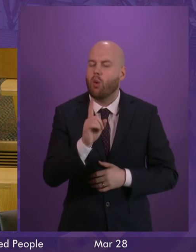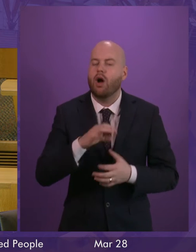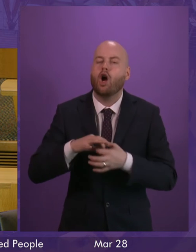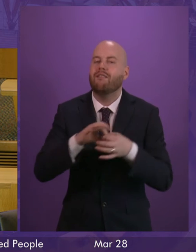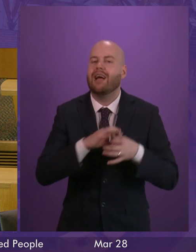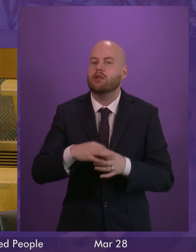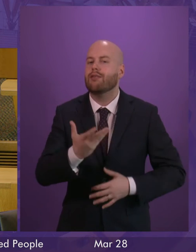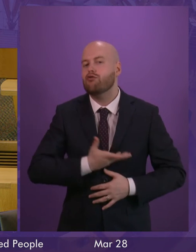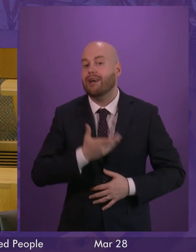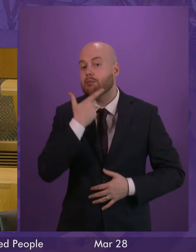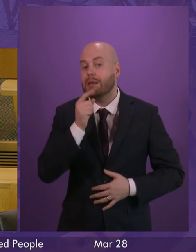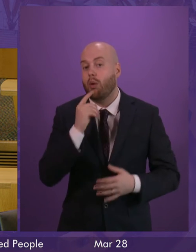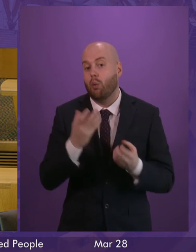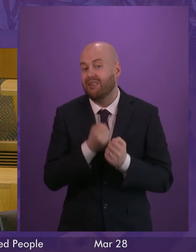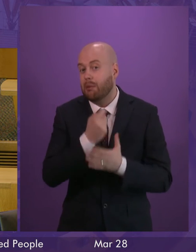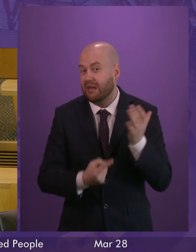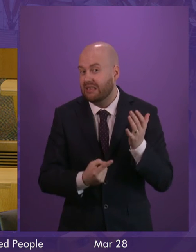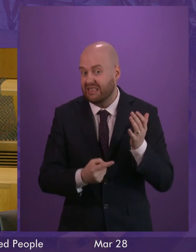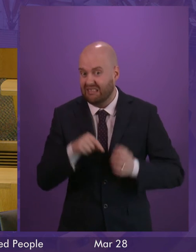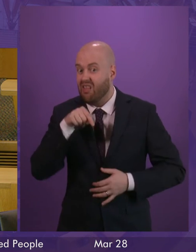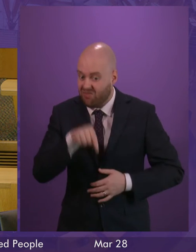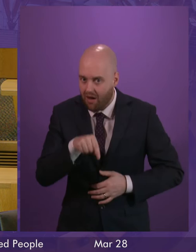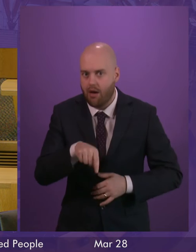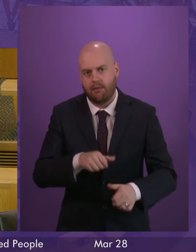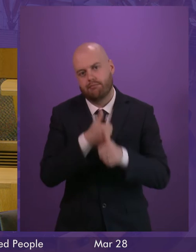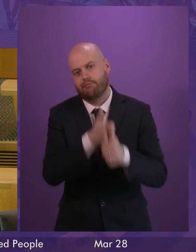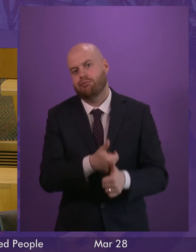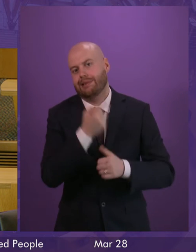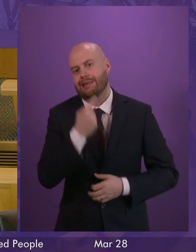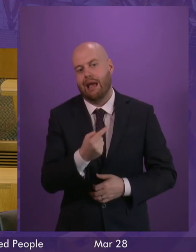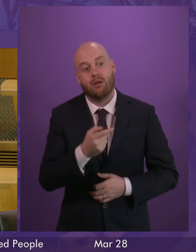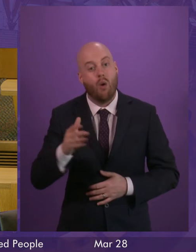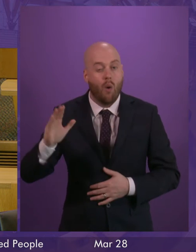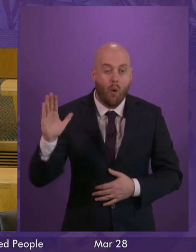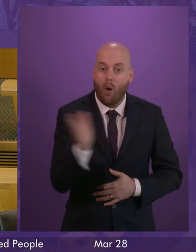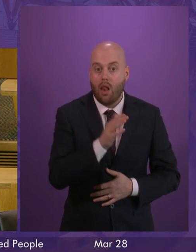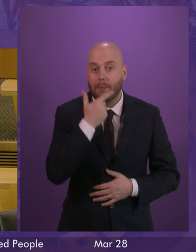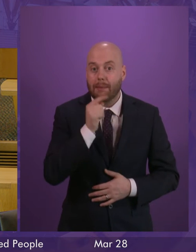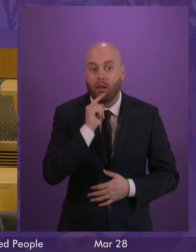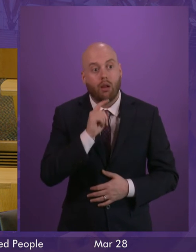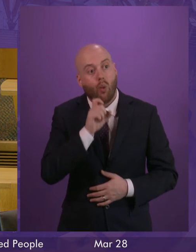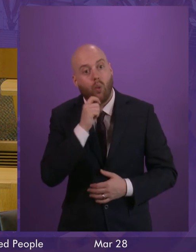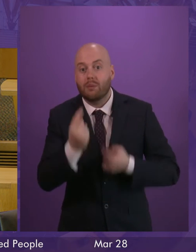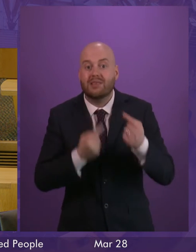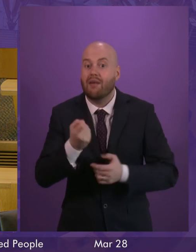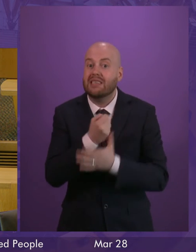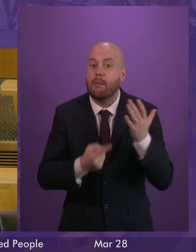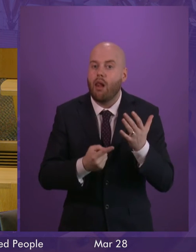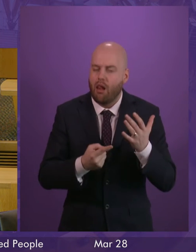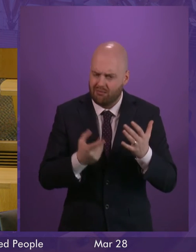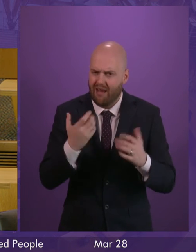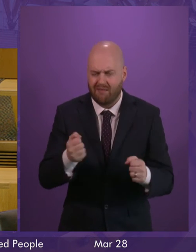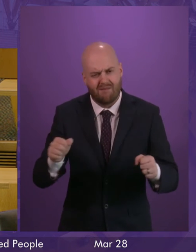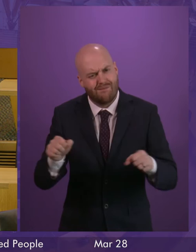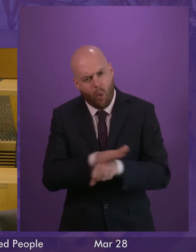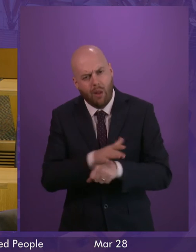People with Disabilities, reinforces the presumption that all persons with disabilities have full legal capacity, capacity. And the perceived or